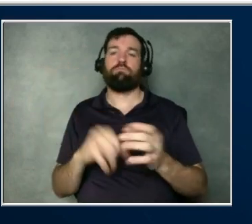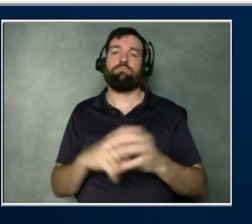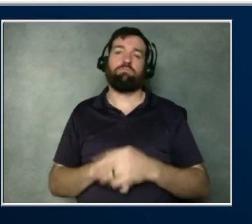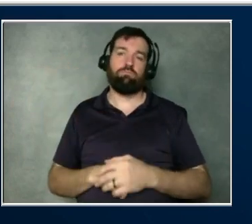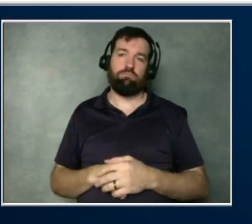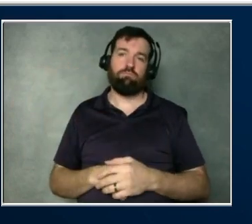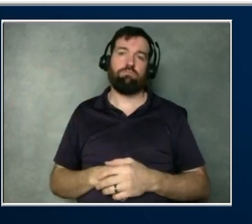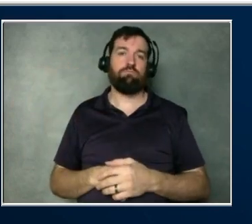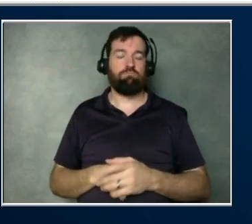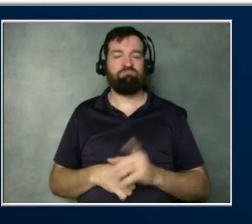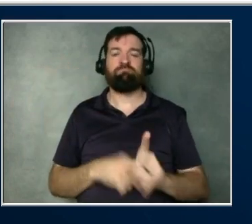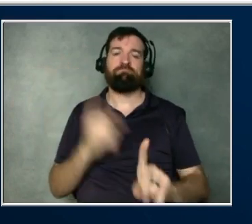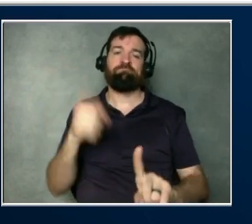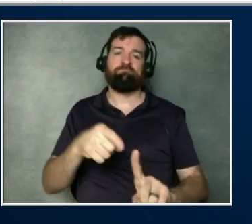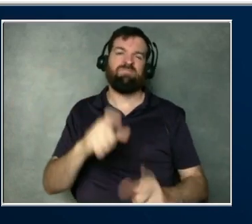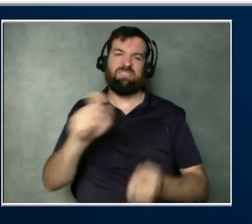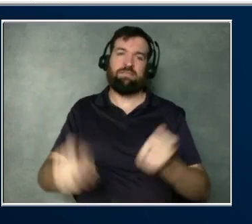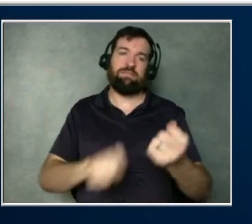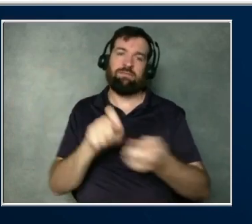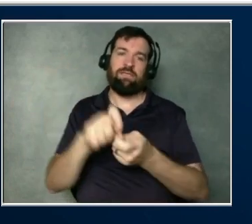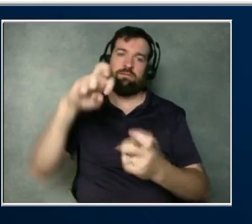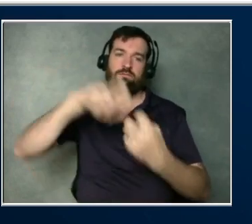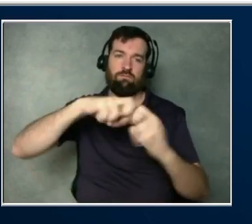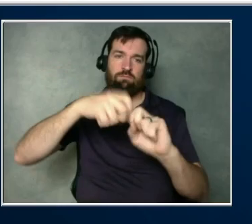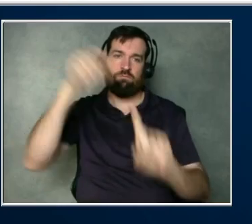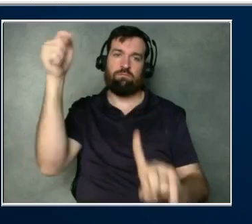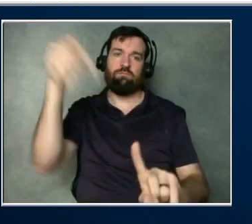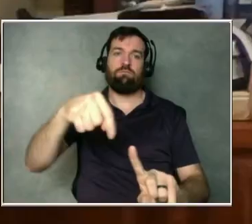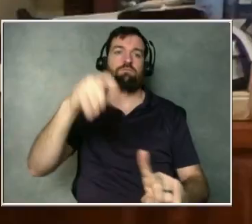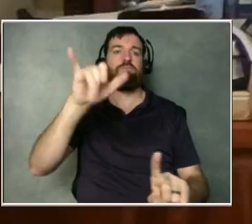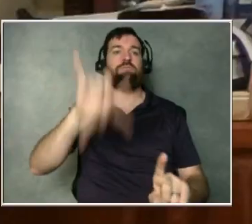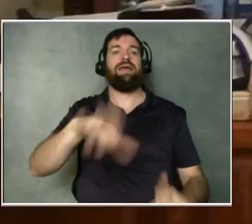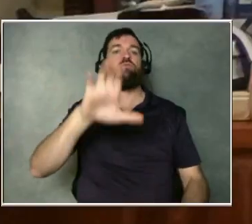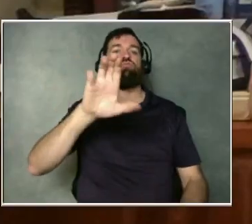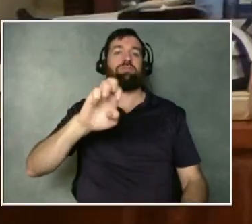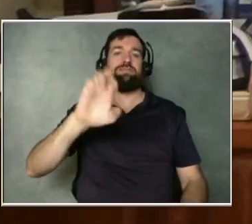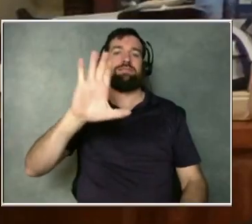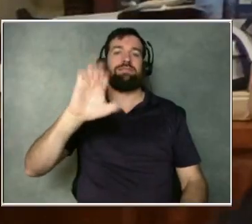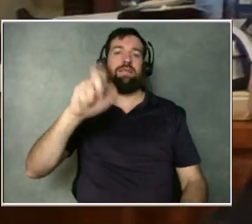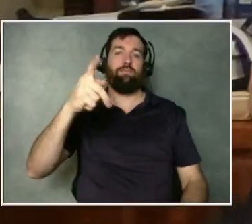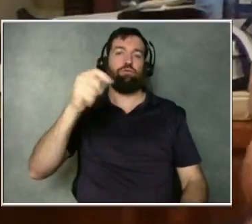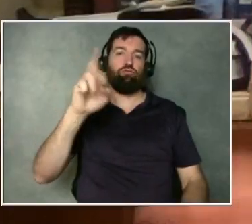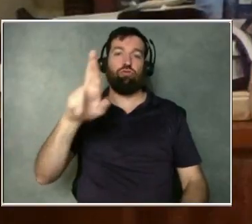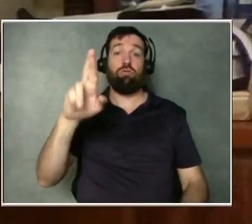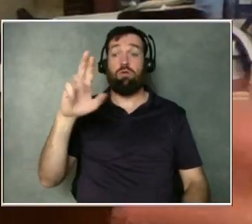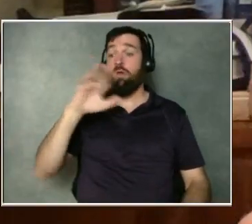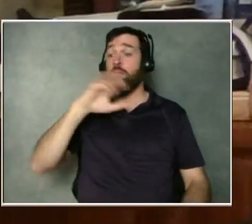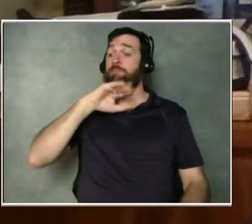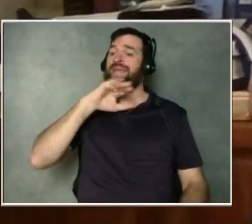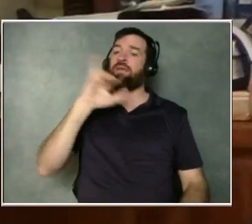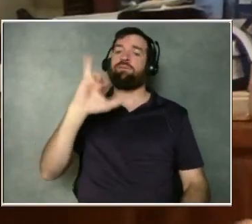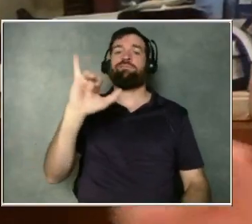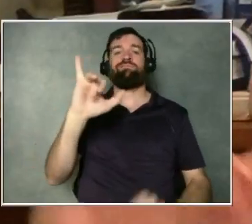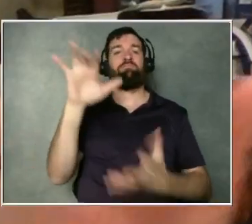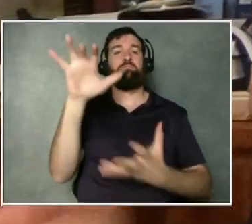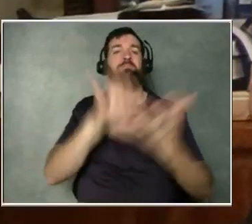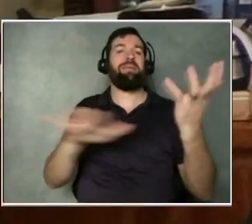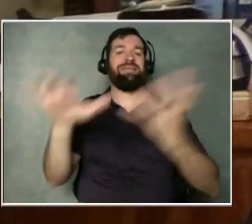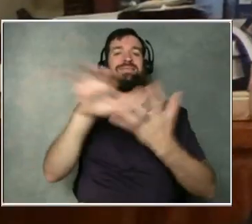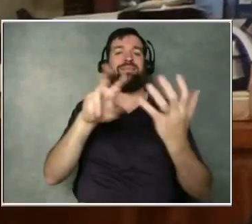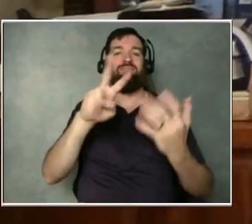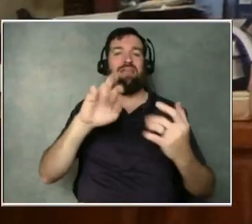on the crux of the issue, and it is those receptors. We think of the pig as the mixing vessel